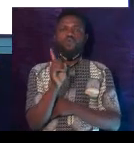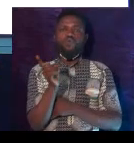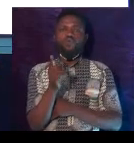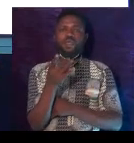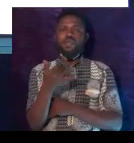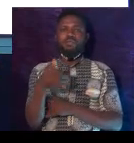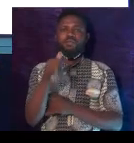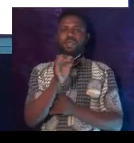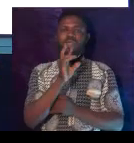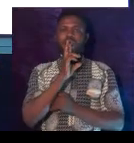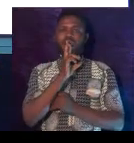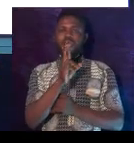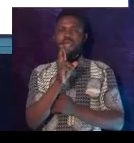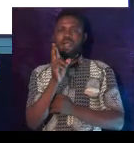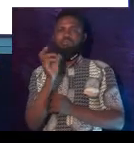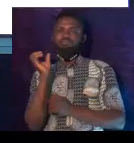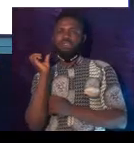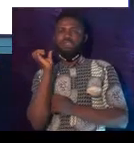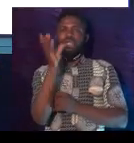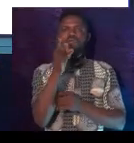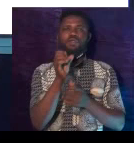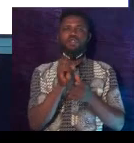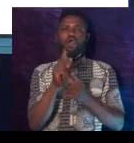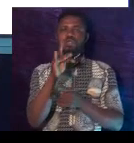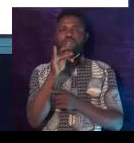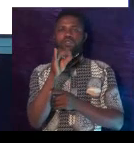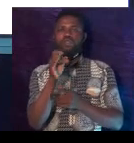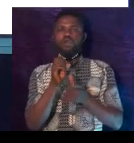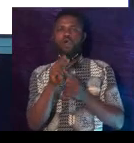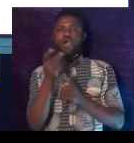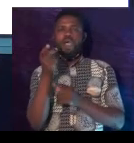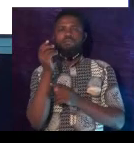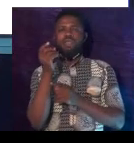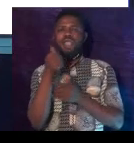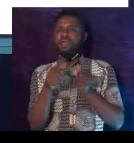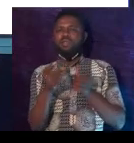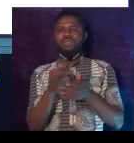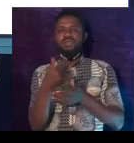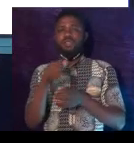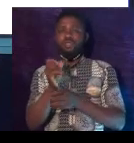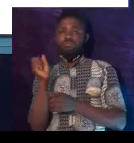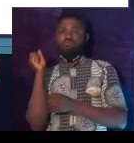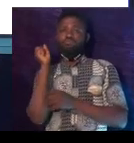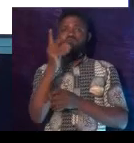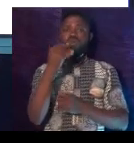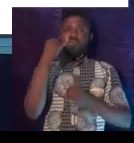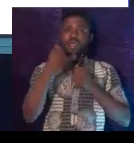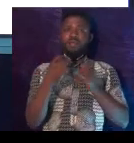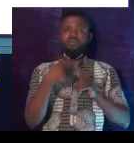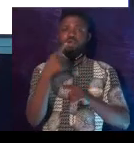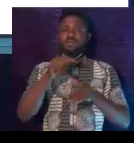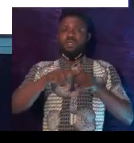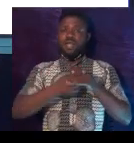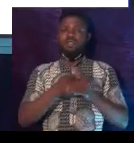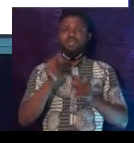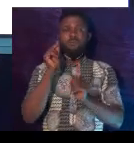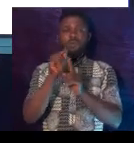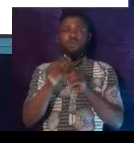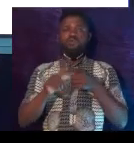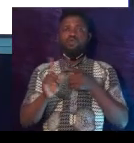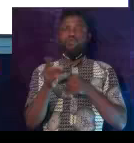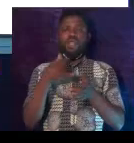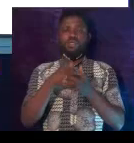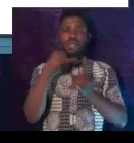to where their javelin or discus or hammer or anything that they are throwing ends, from the starting point